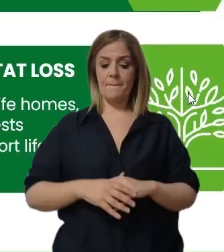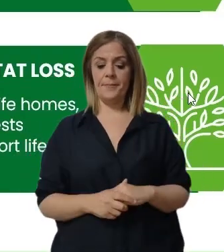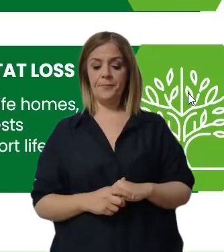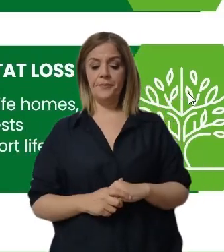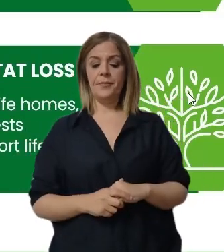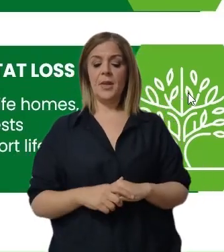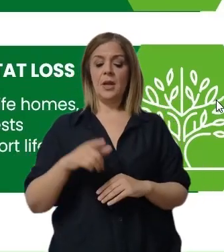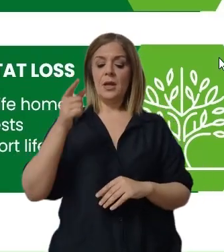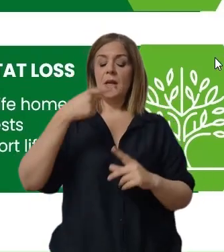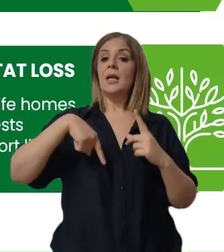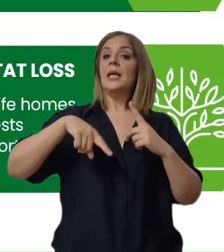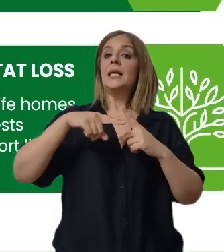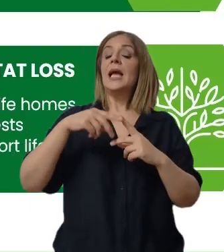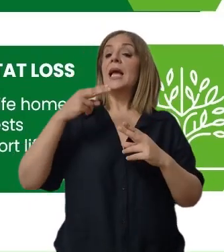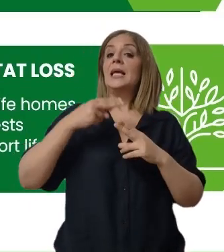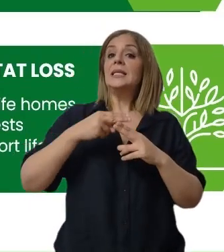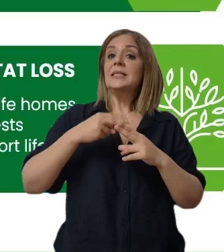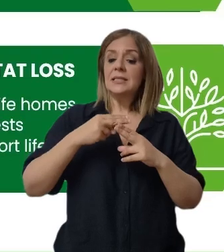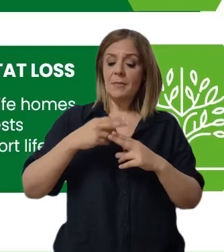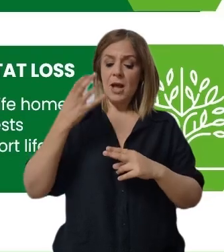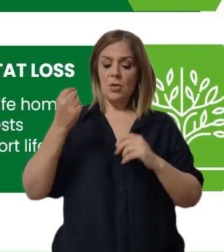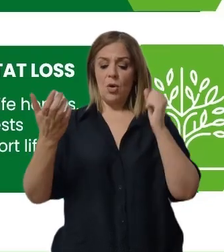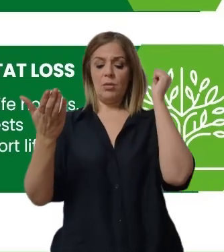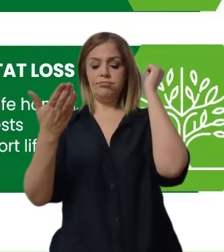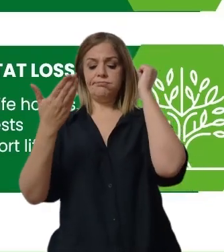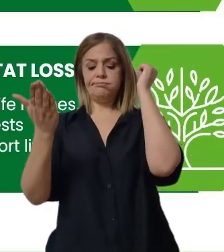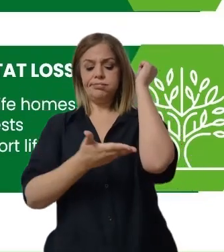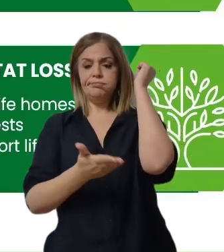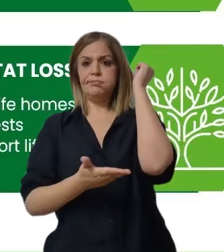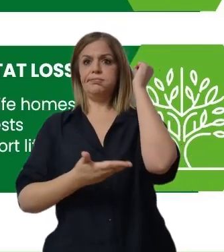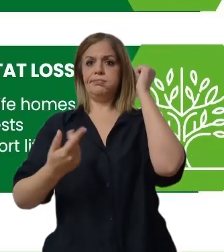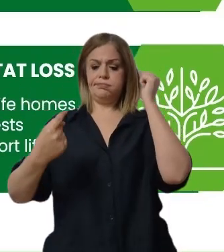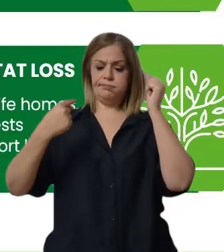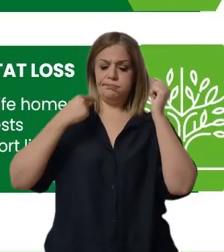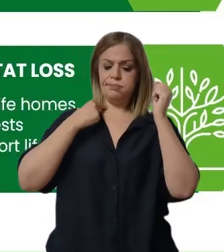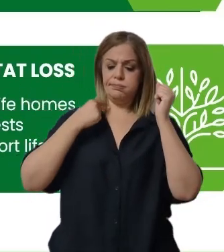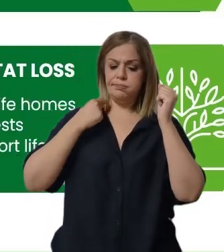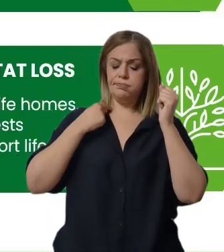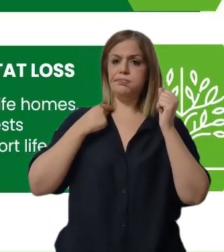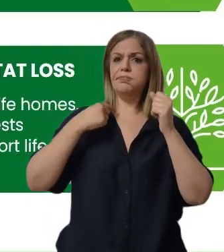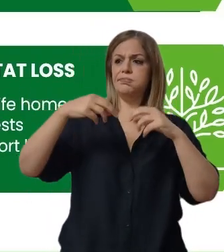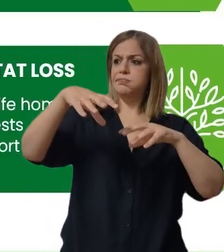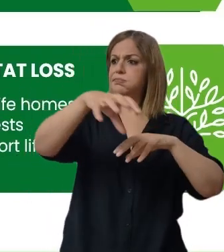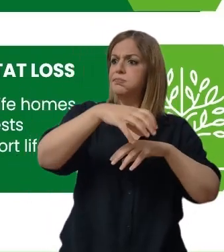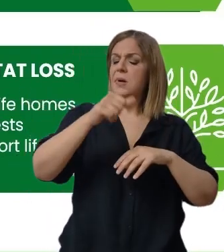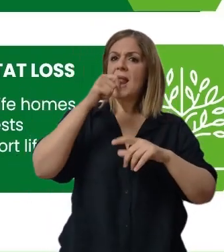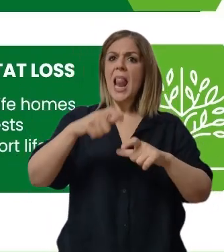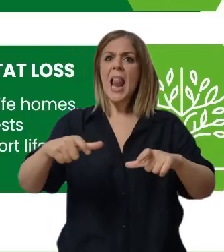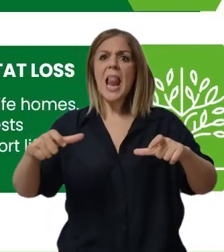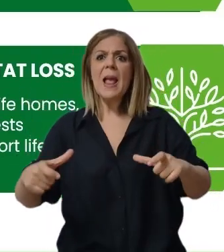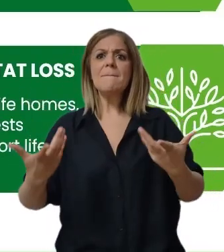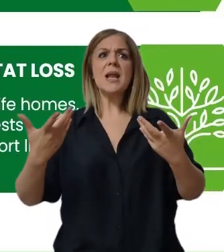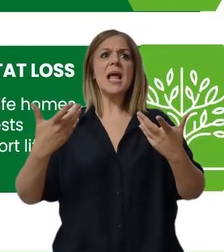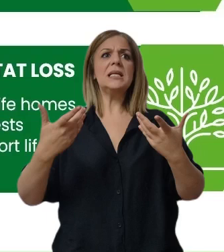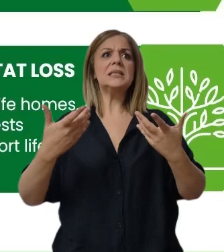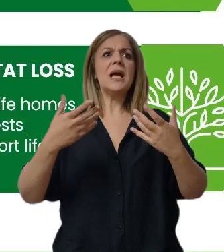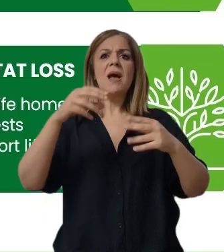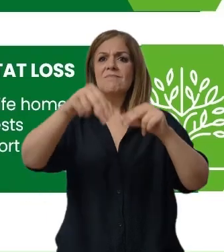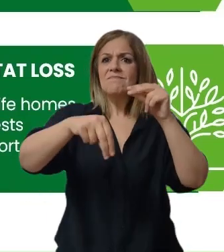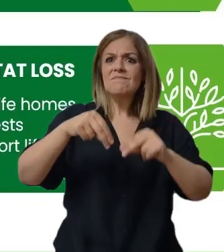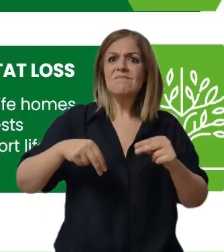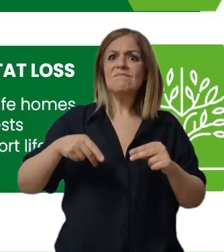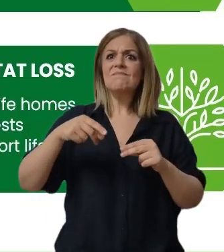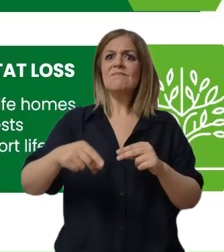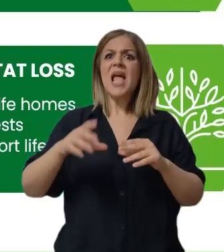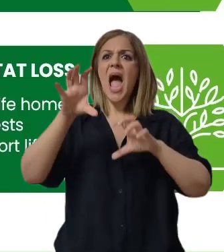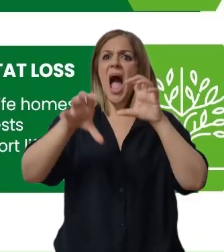have the deforestation and habitat loss, which basically by clearing forests and habitats, destroy